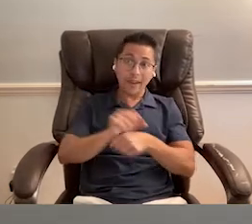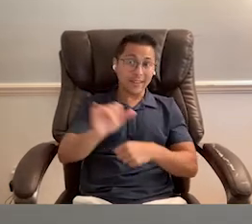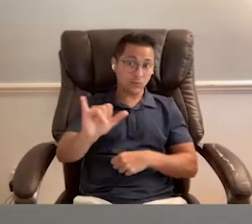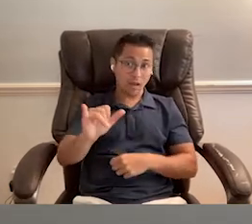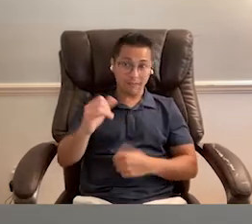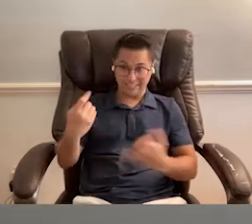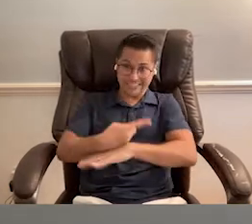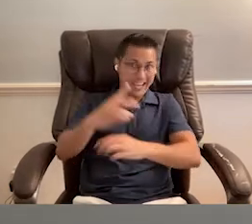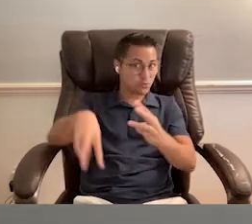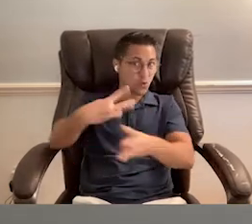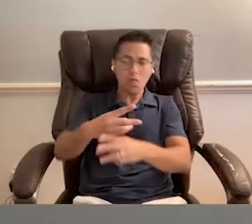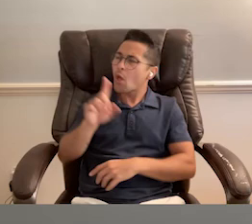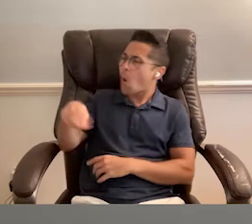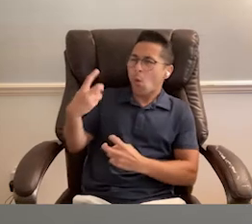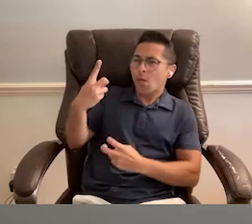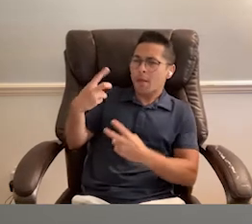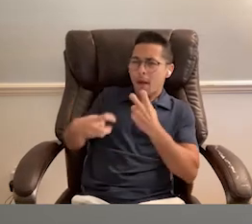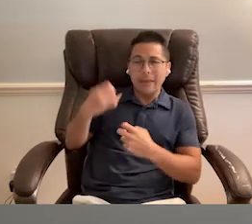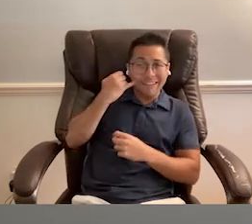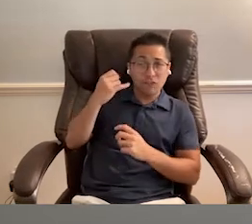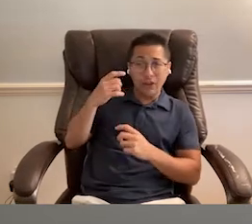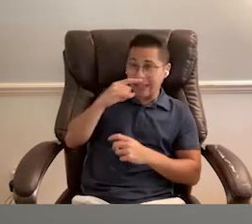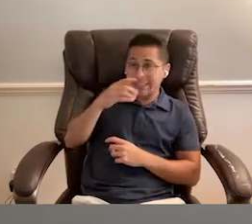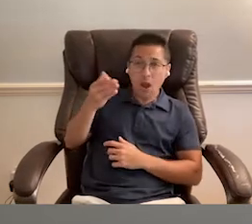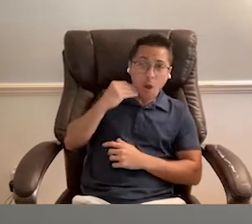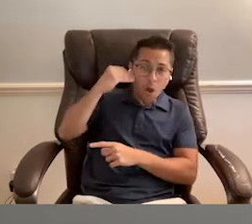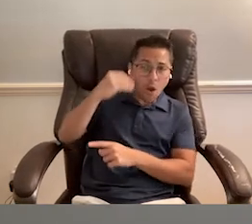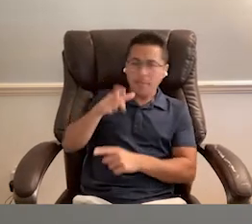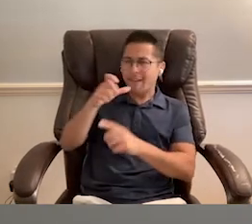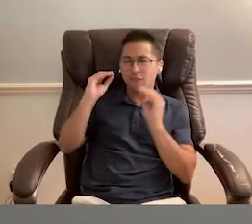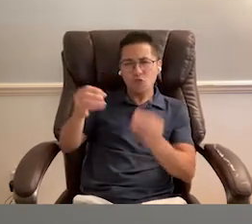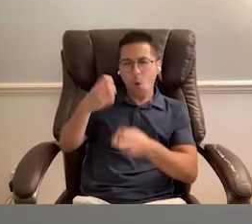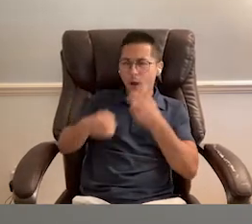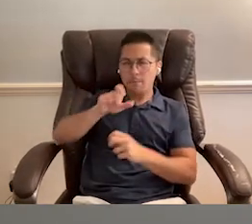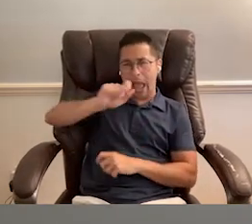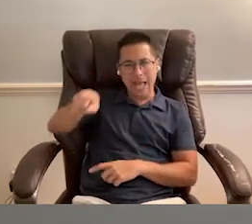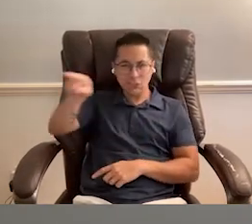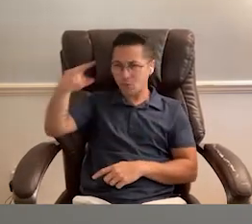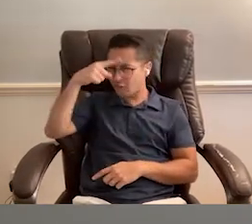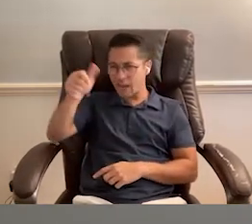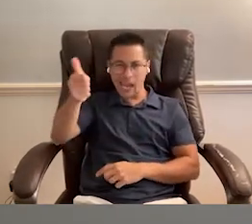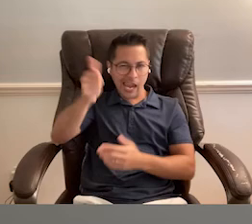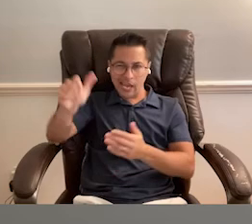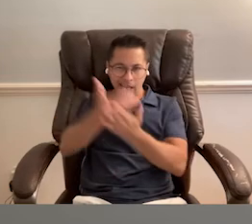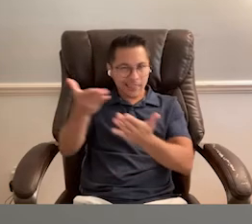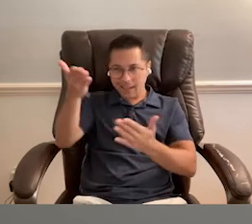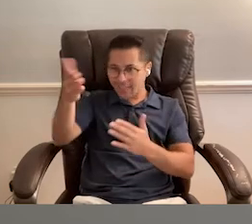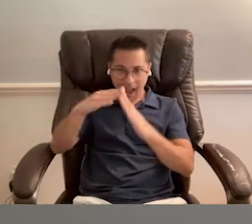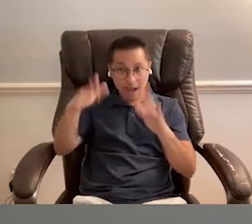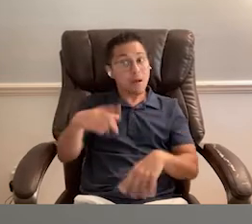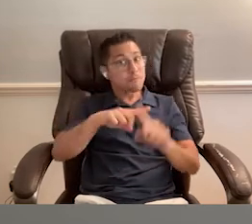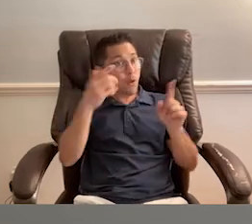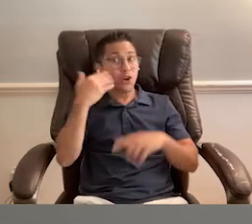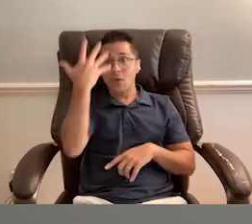in today's world. But the only problem is that, you know, when your kids are home, they don't got no problem asking you for anything in the house.